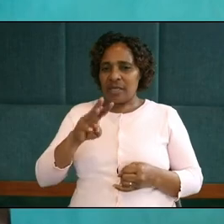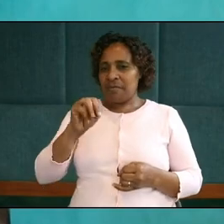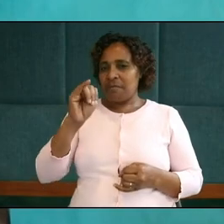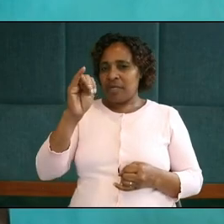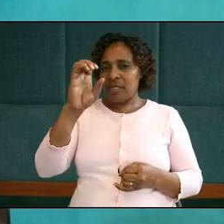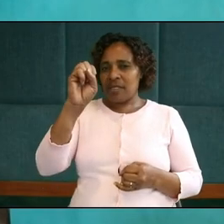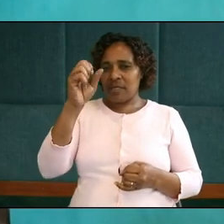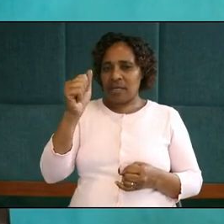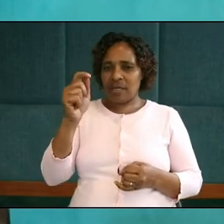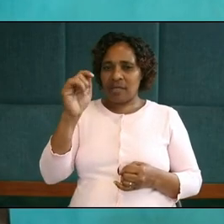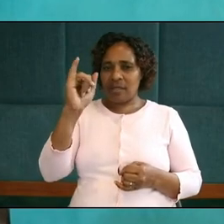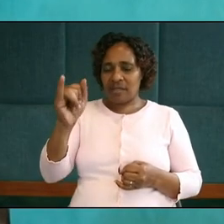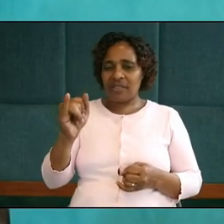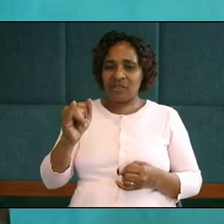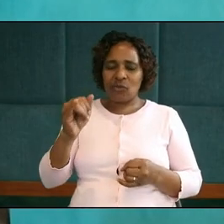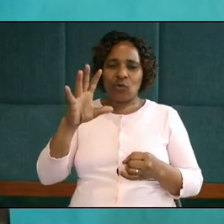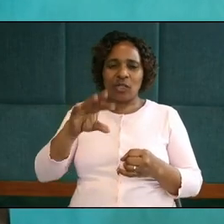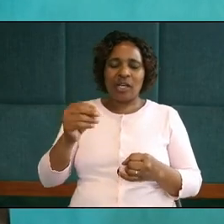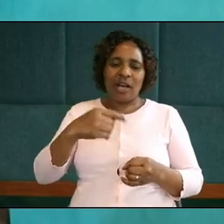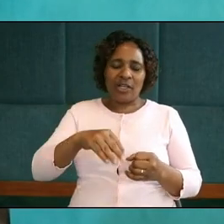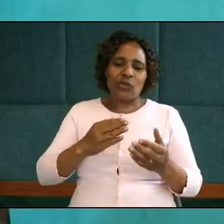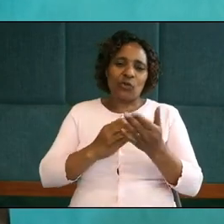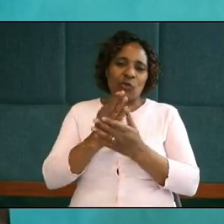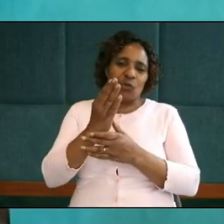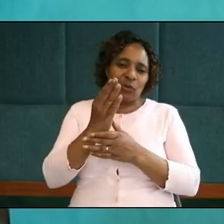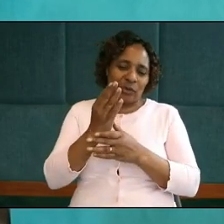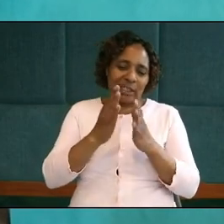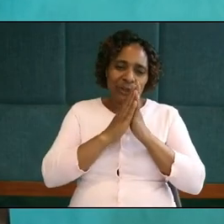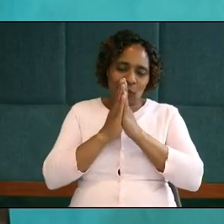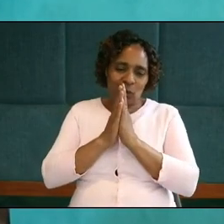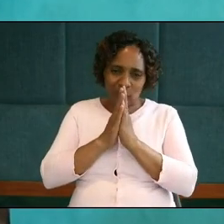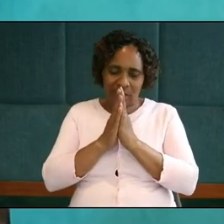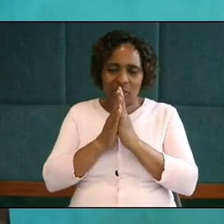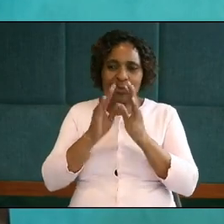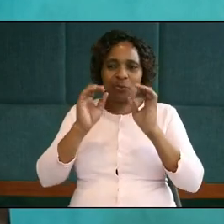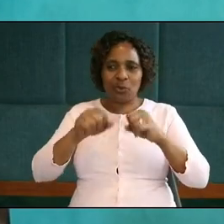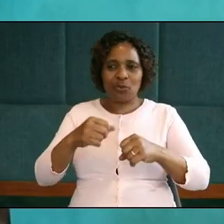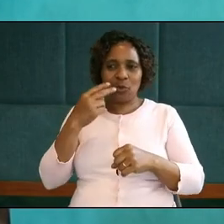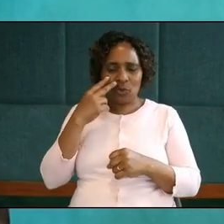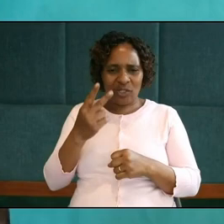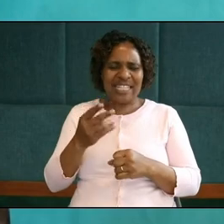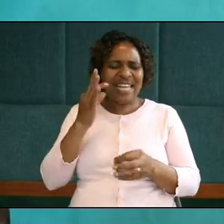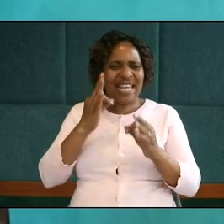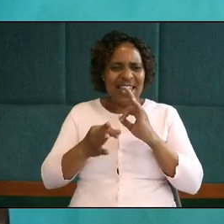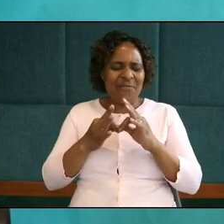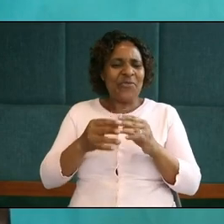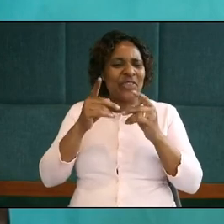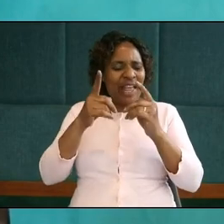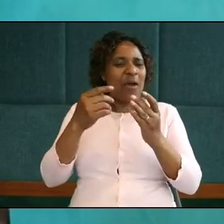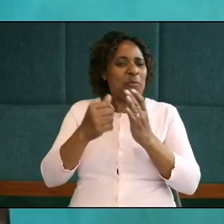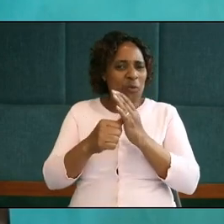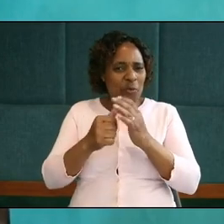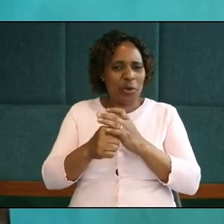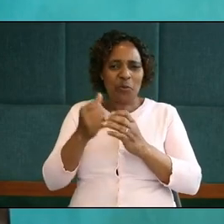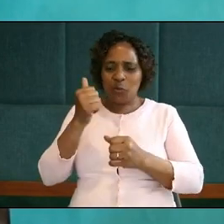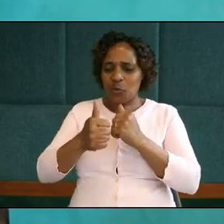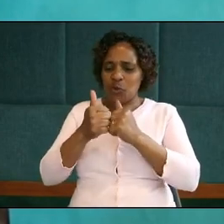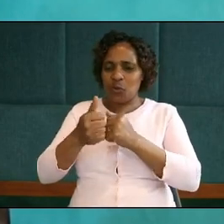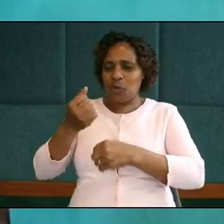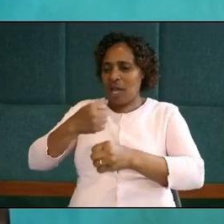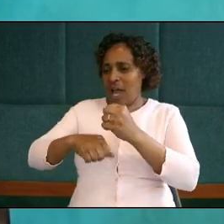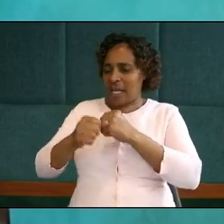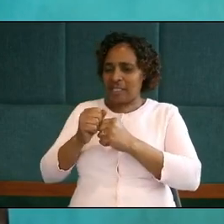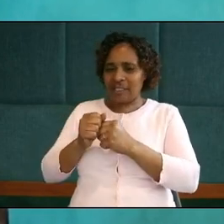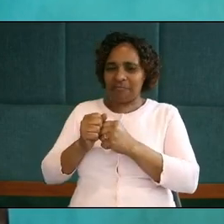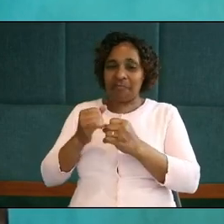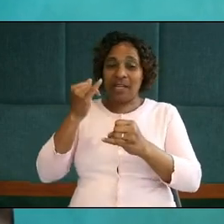just to take us briefly through the story so we can see if there are consequences to the actions that were purported herein. Yeah,